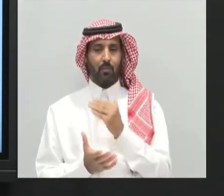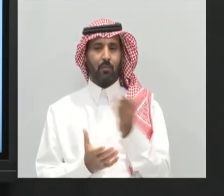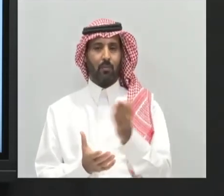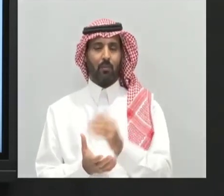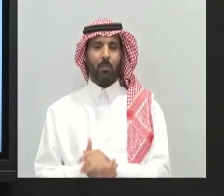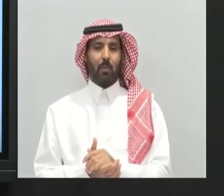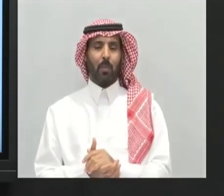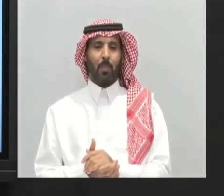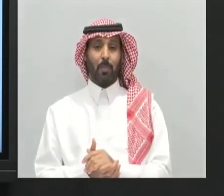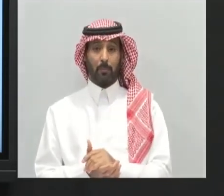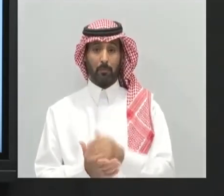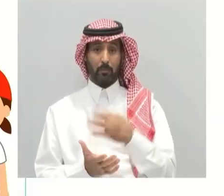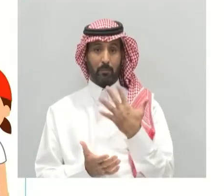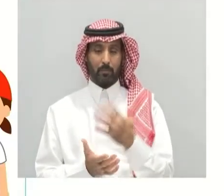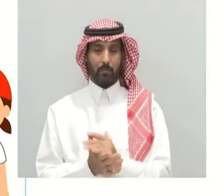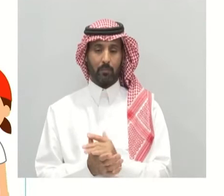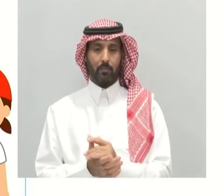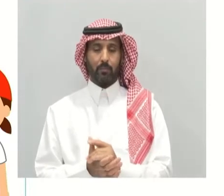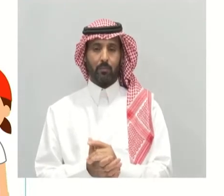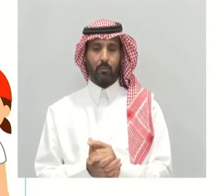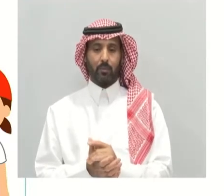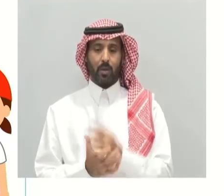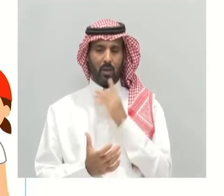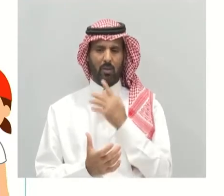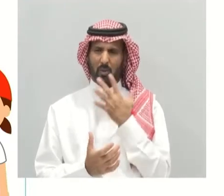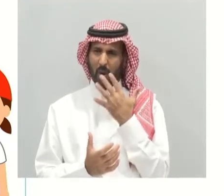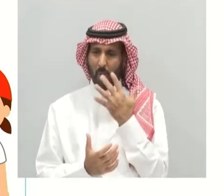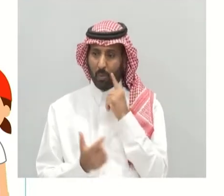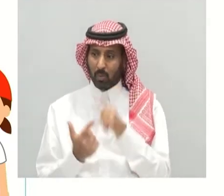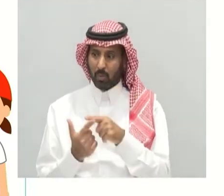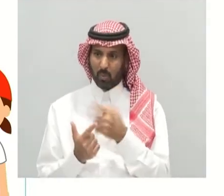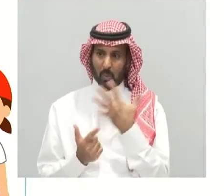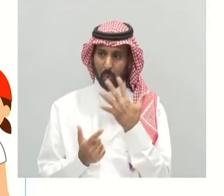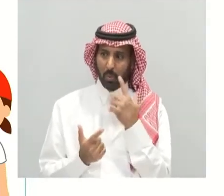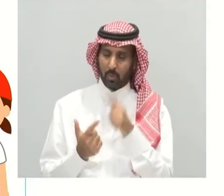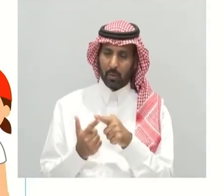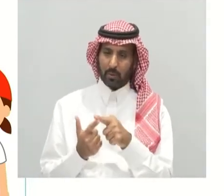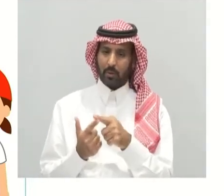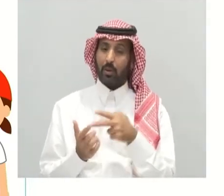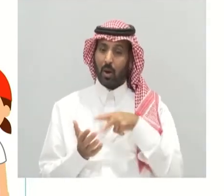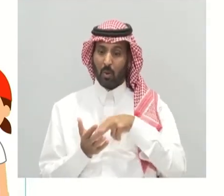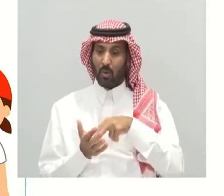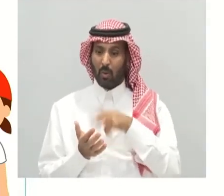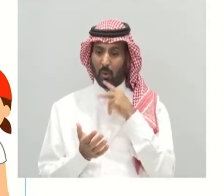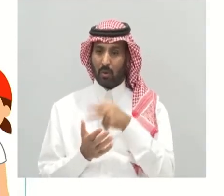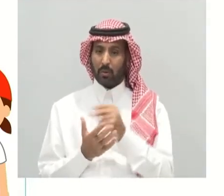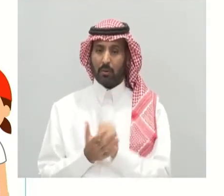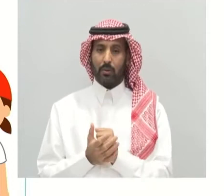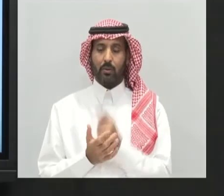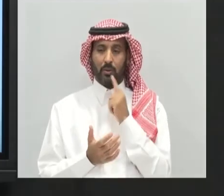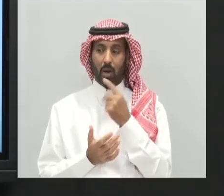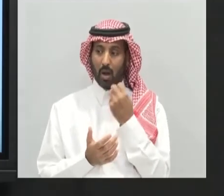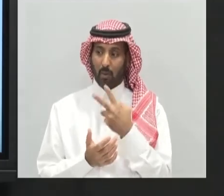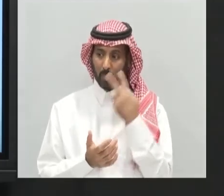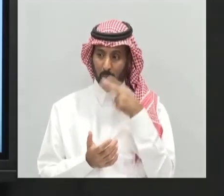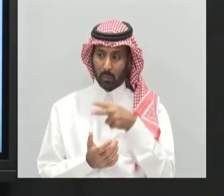And for number five, how scary. How scary. This is also the type of